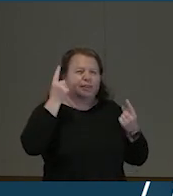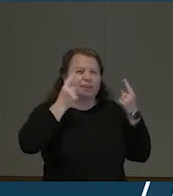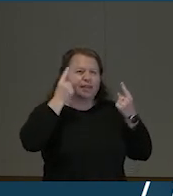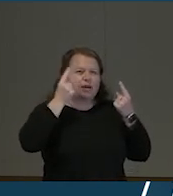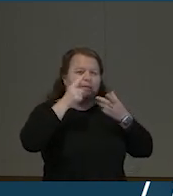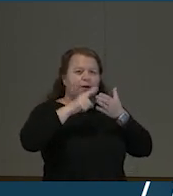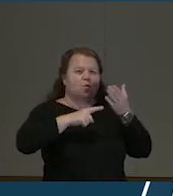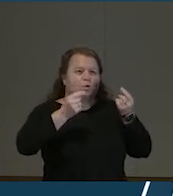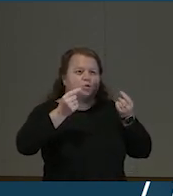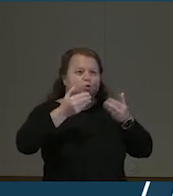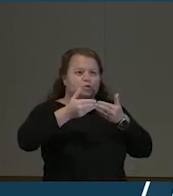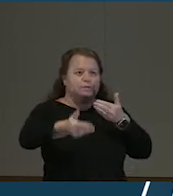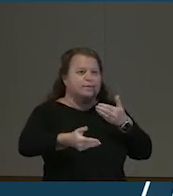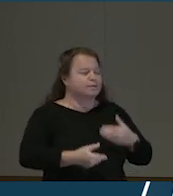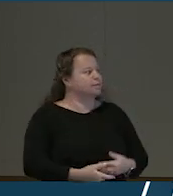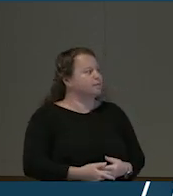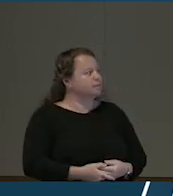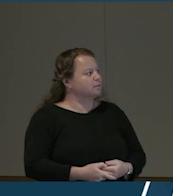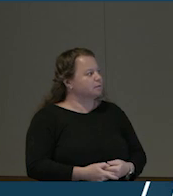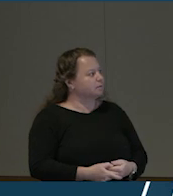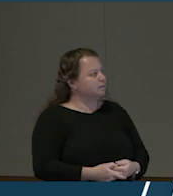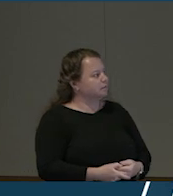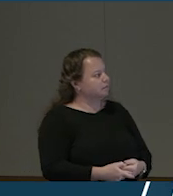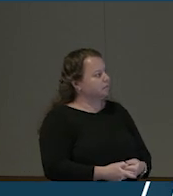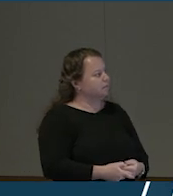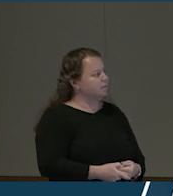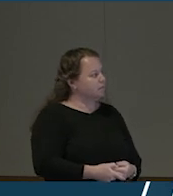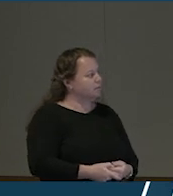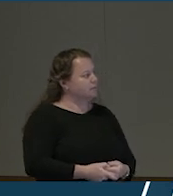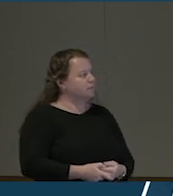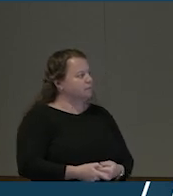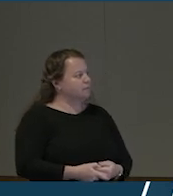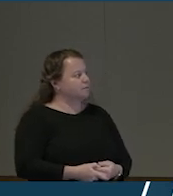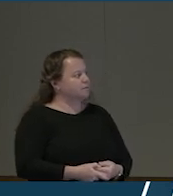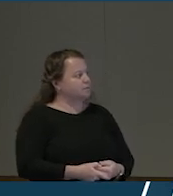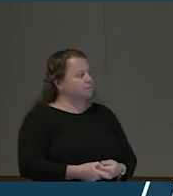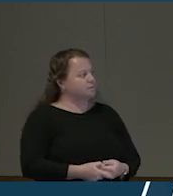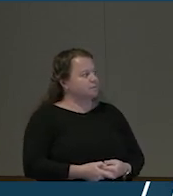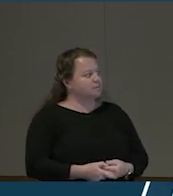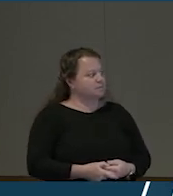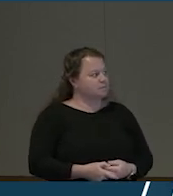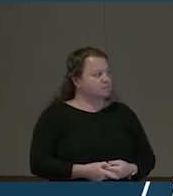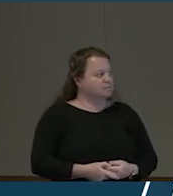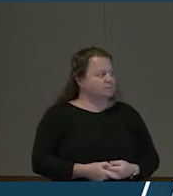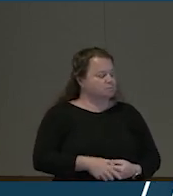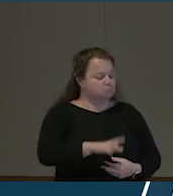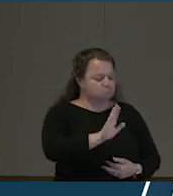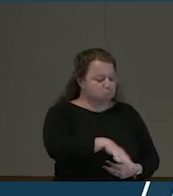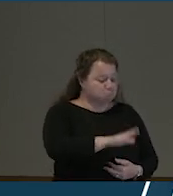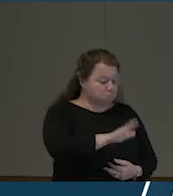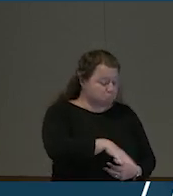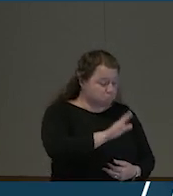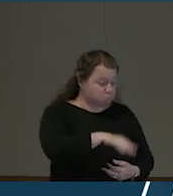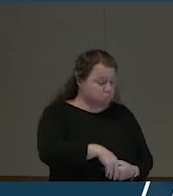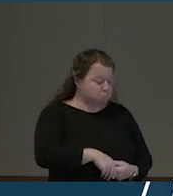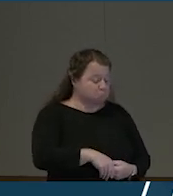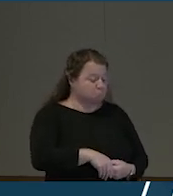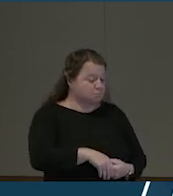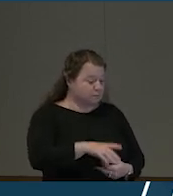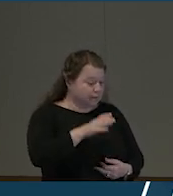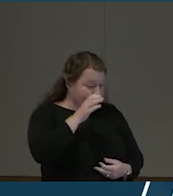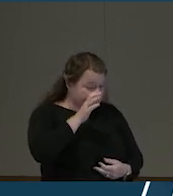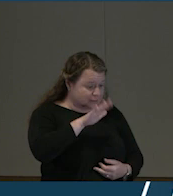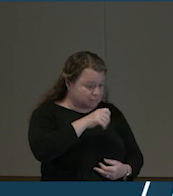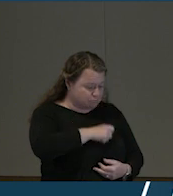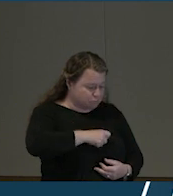do next. Oh, man. Oh, man, Molly. Listen. I'm